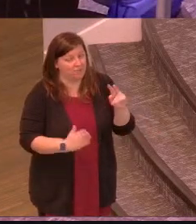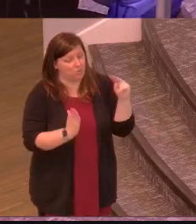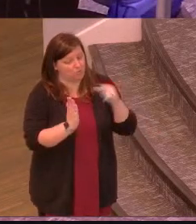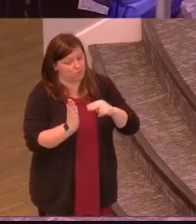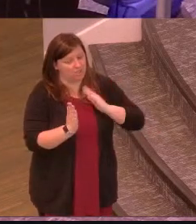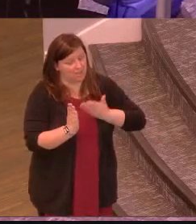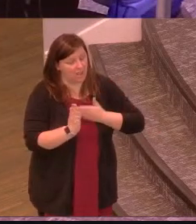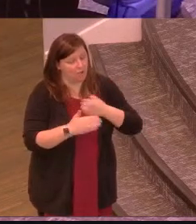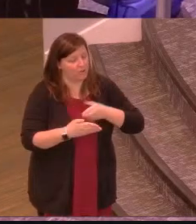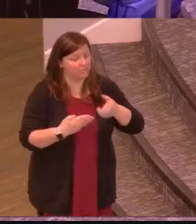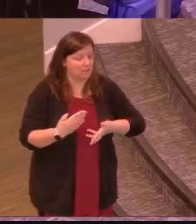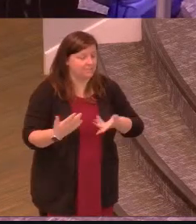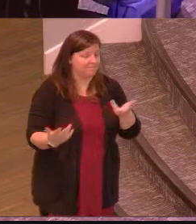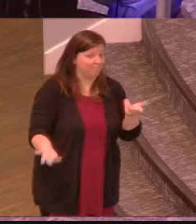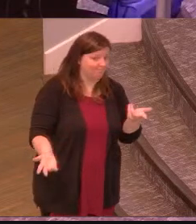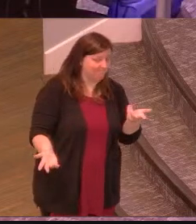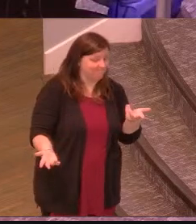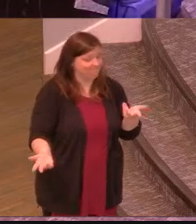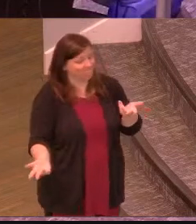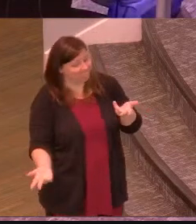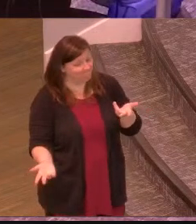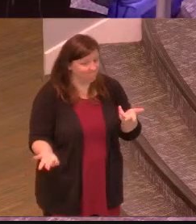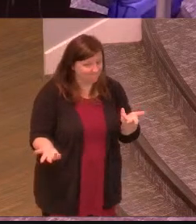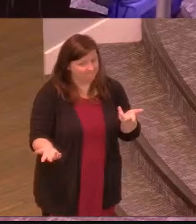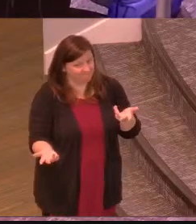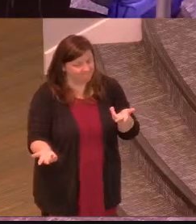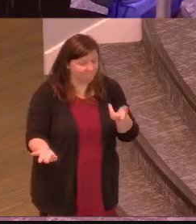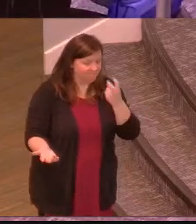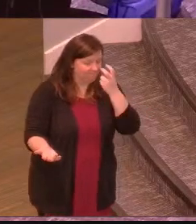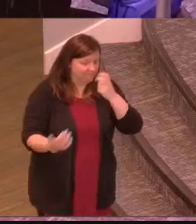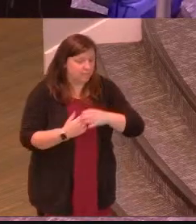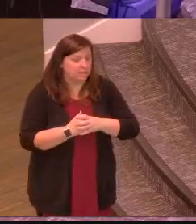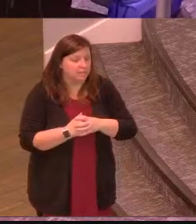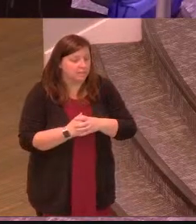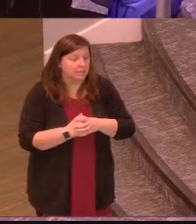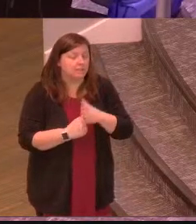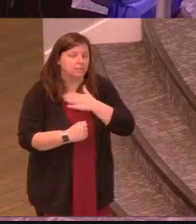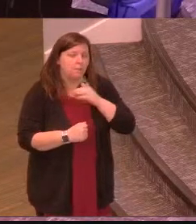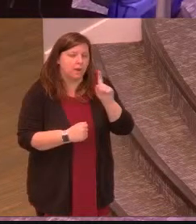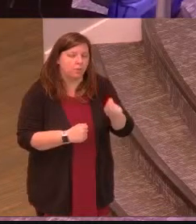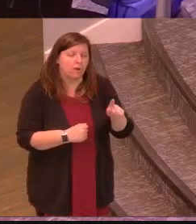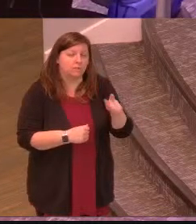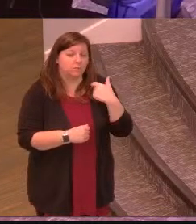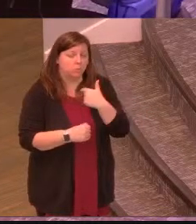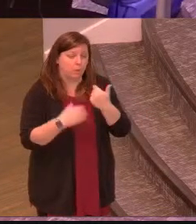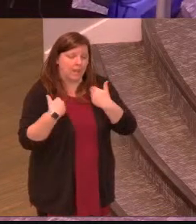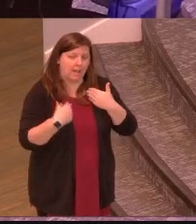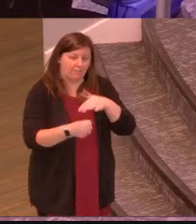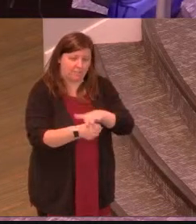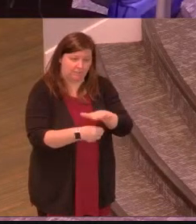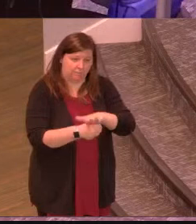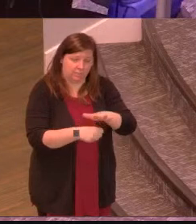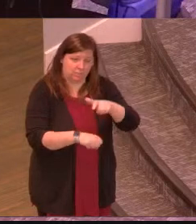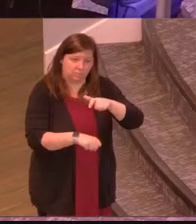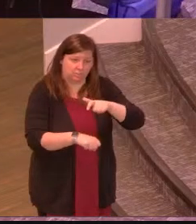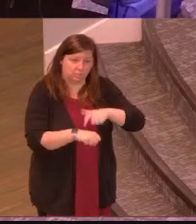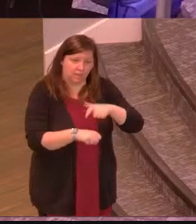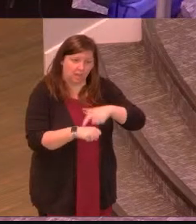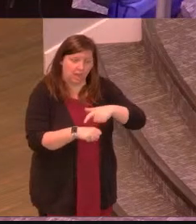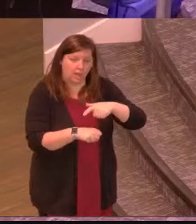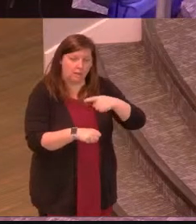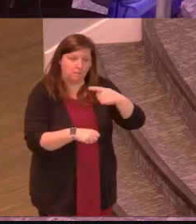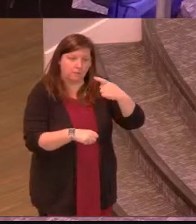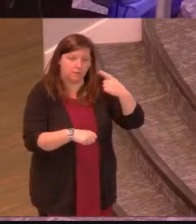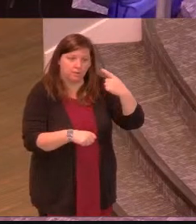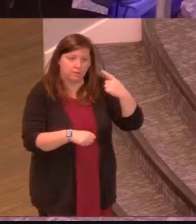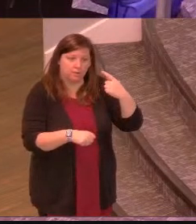this is a big factor in so doing. And then my question is there a sufficient time to actually do knowledge transfer in our